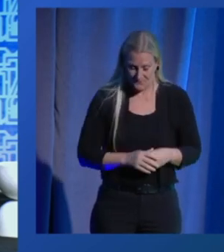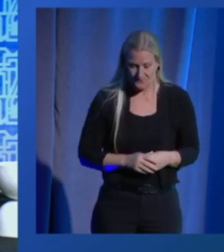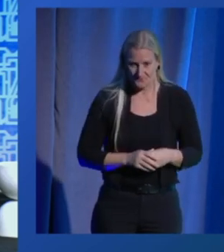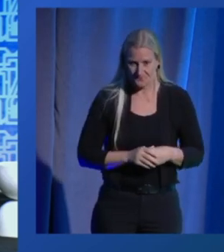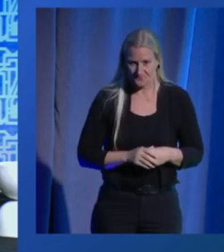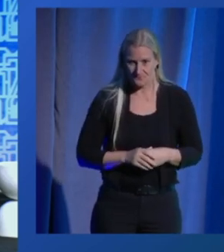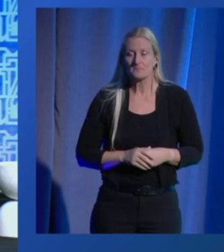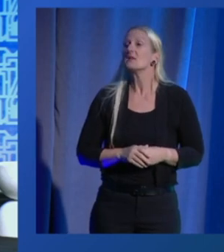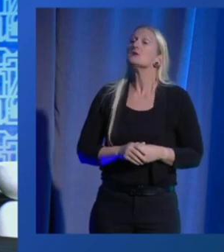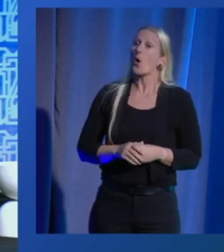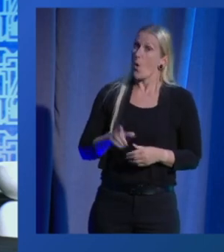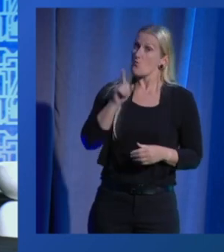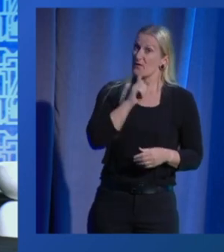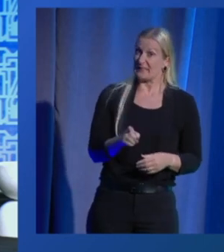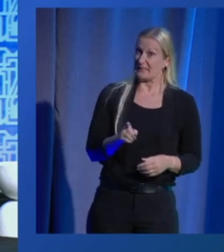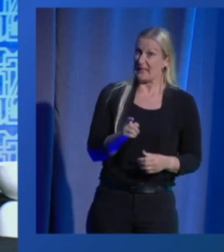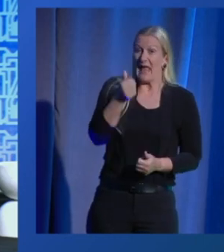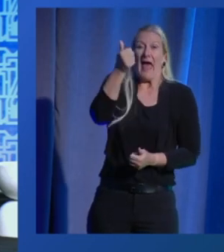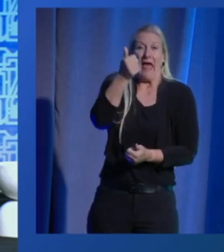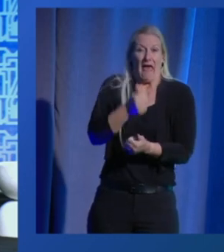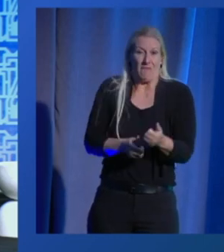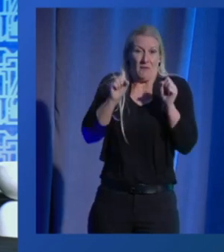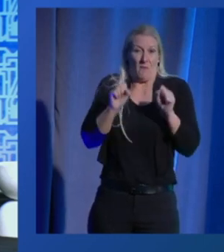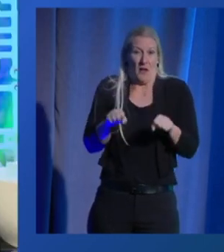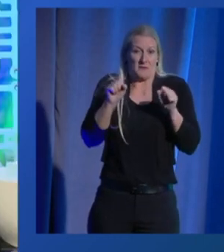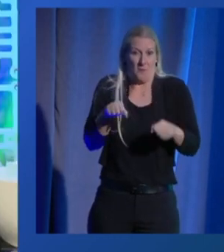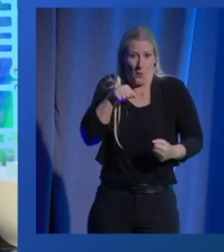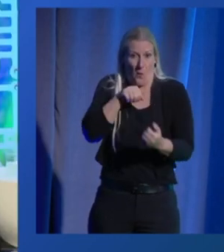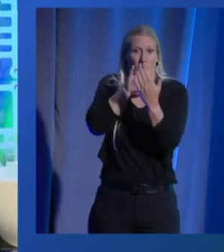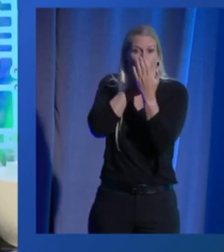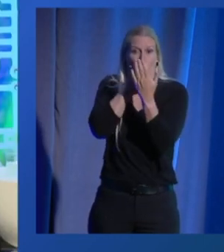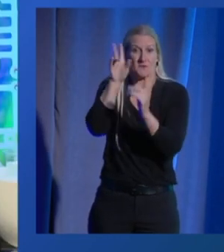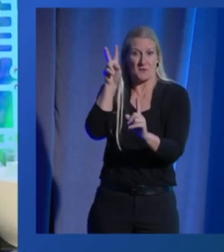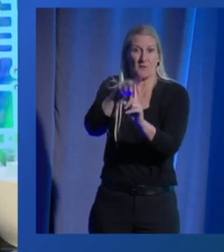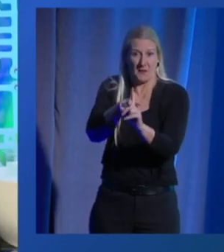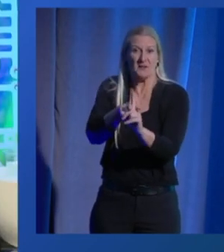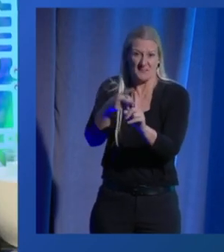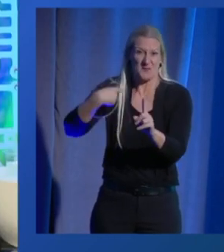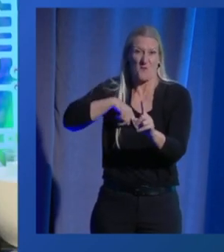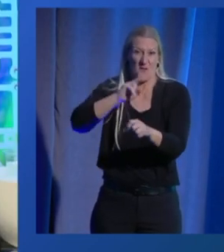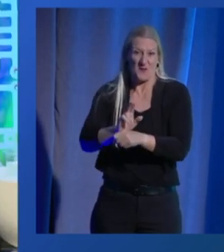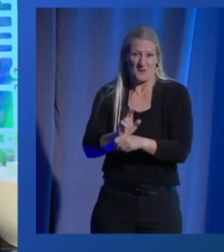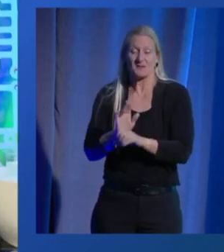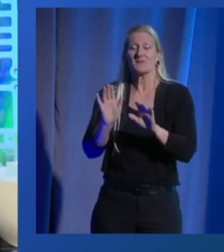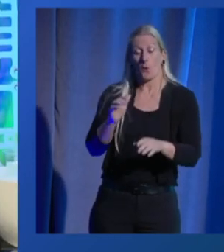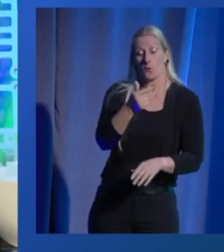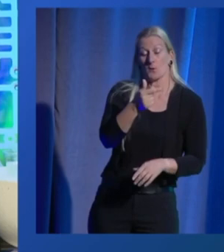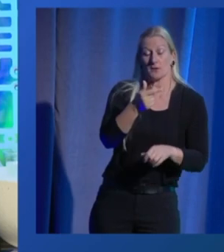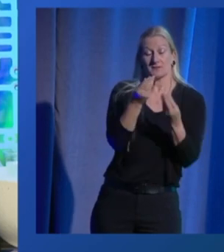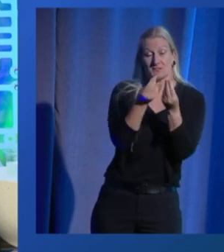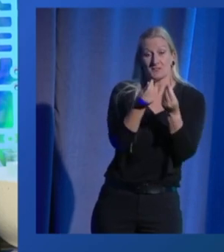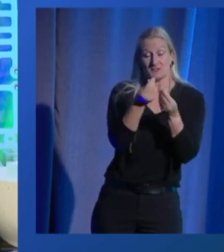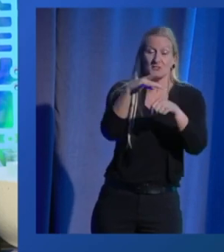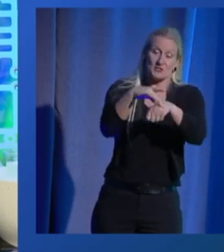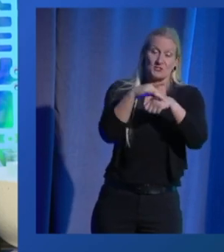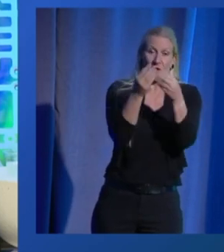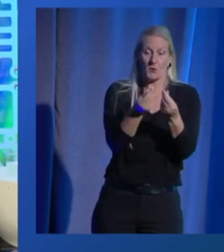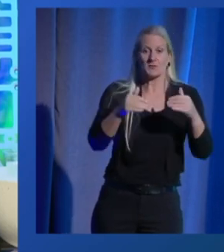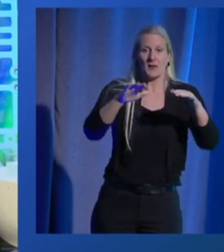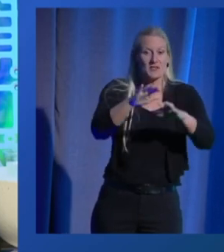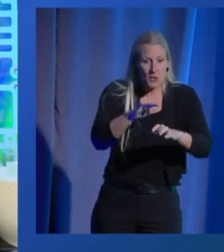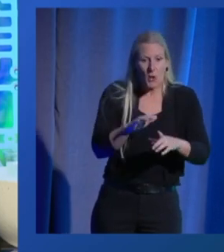we basically use it in every possible way so in the geospatial context it's optimal search optimal pathing